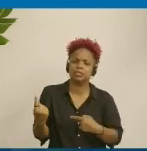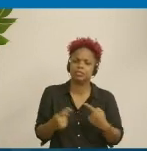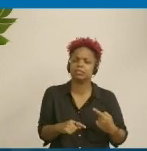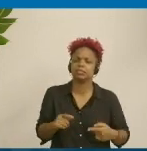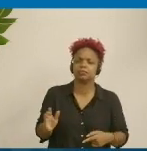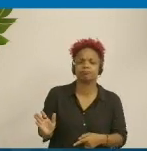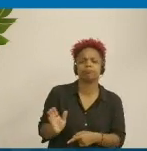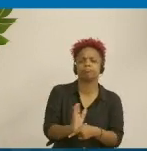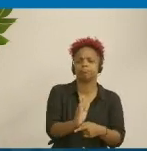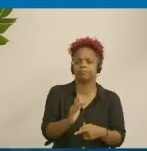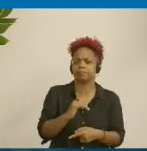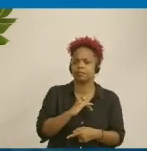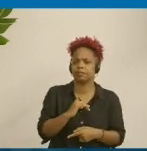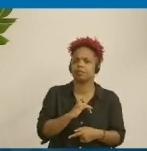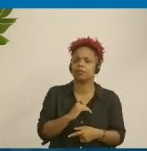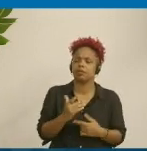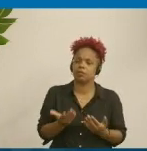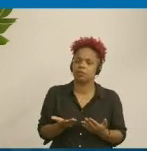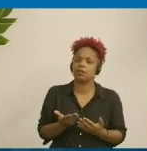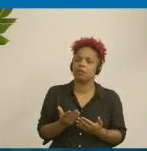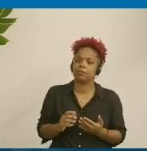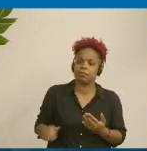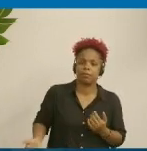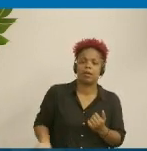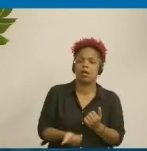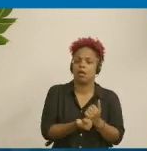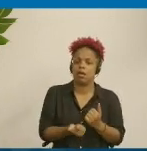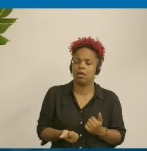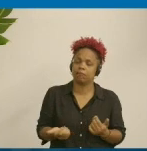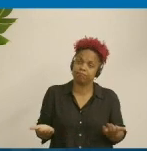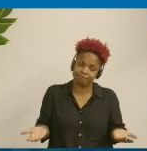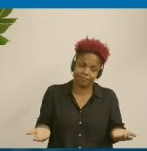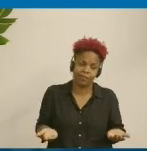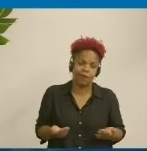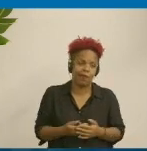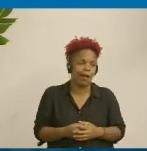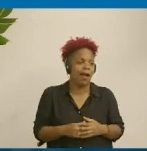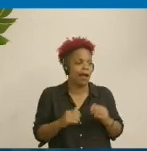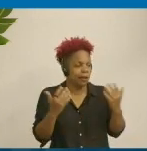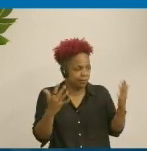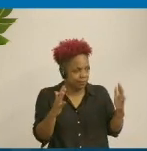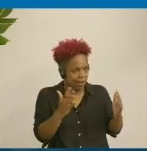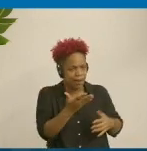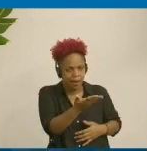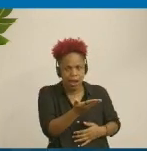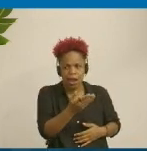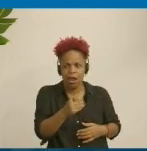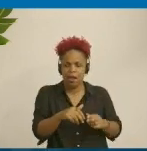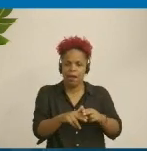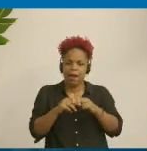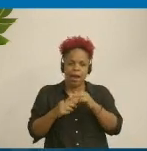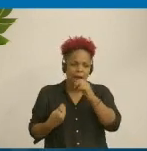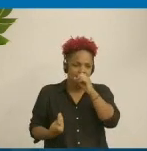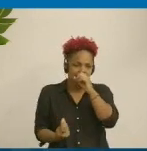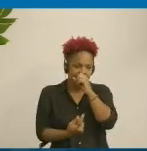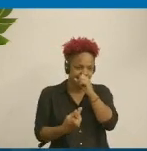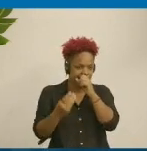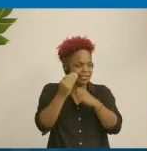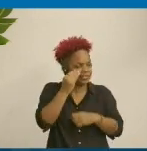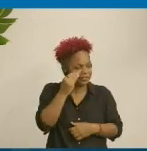But, you know, I congratulate for this great great attempt and idea and wish you good luck.